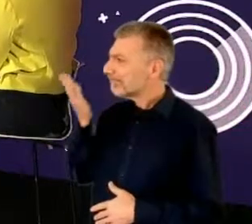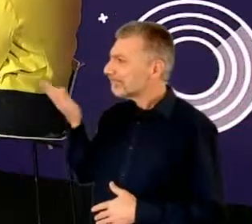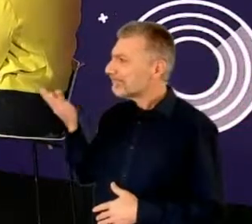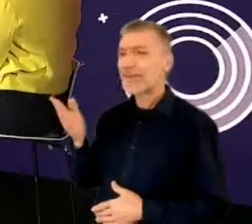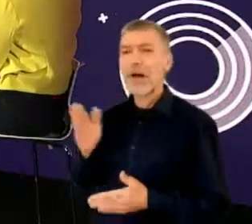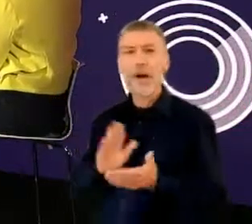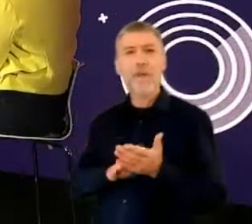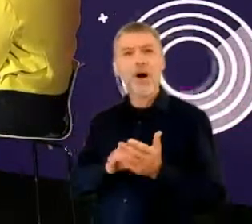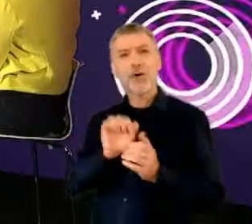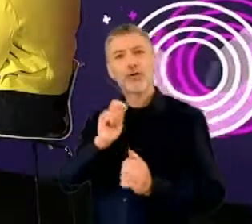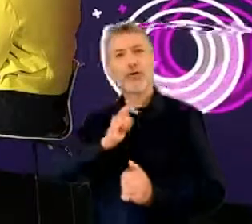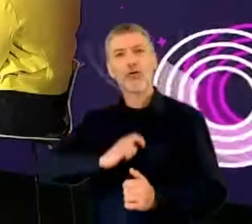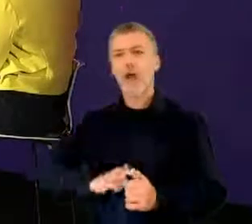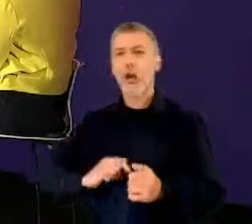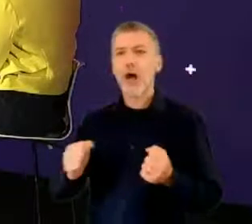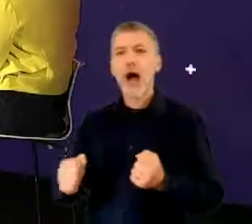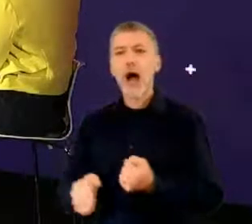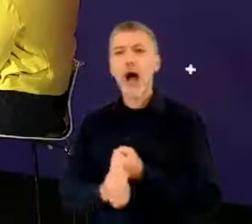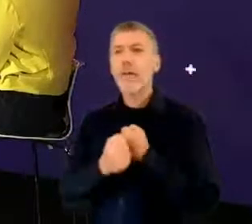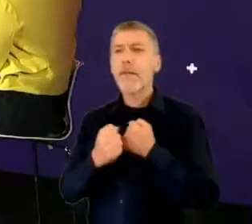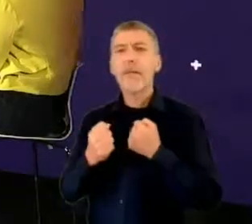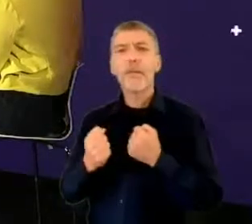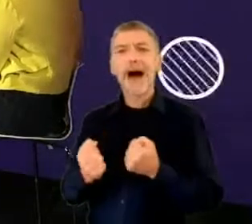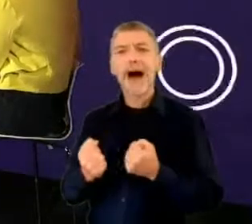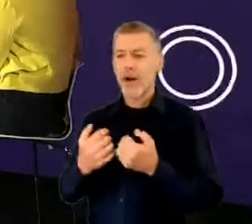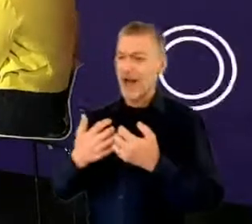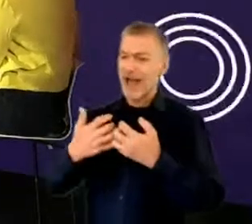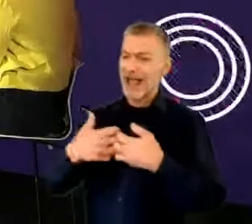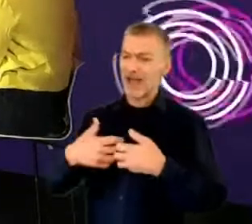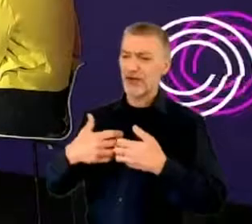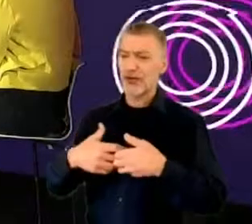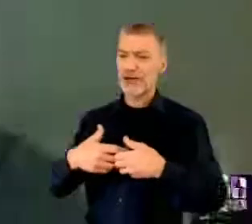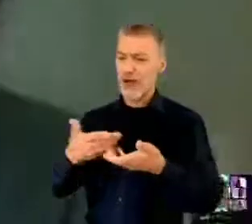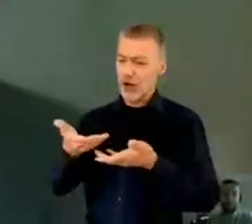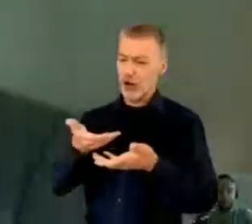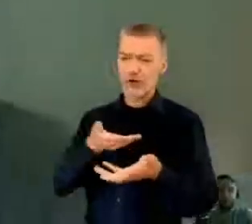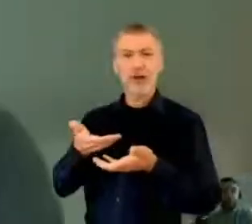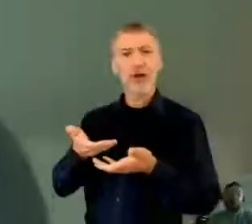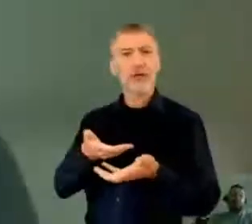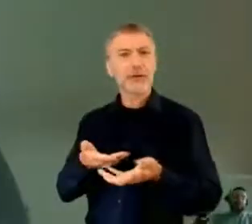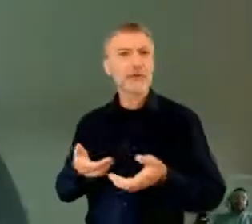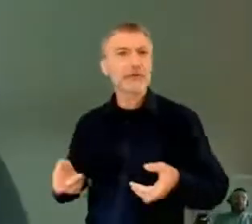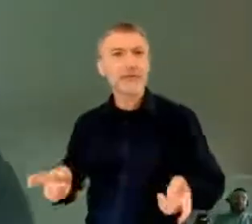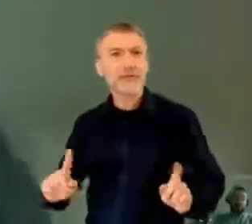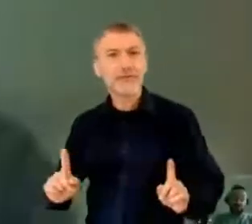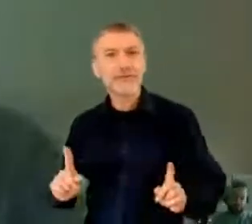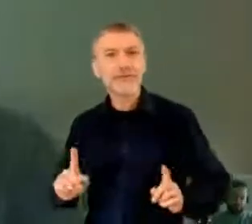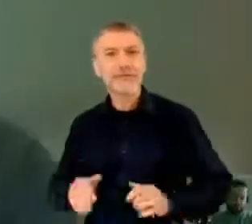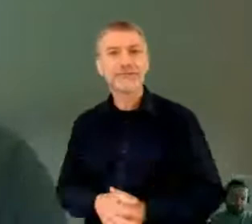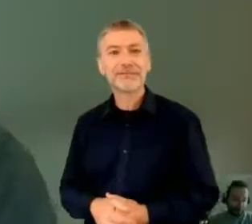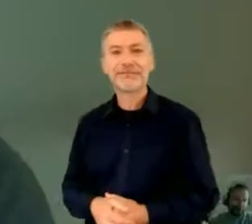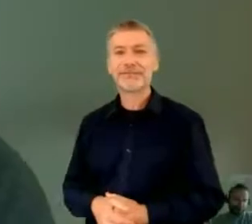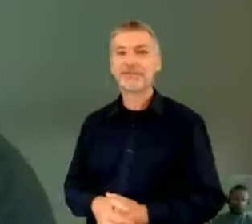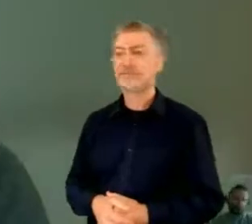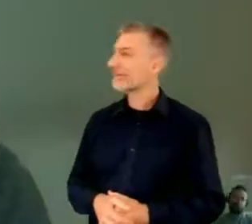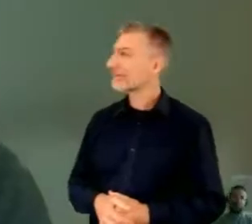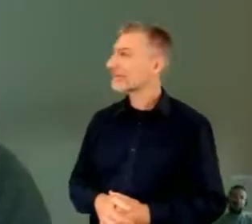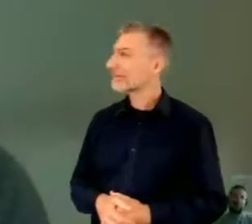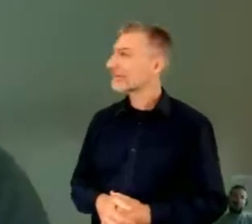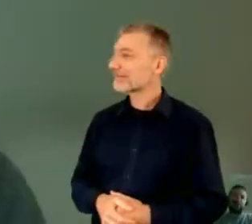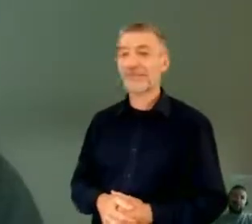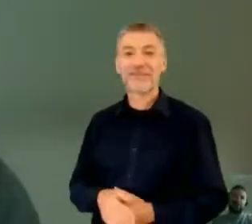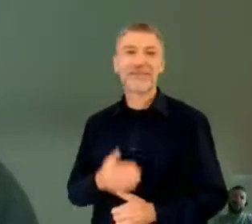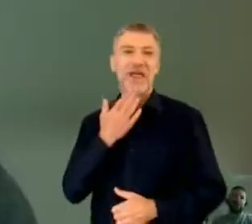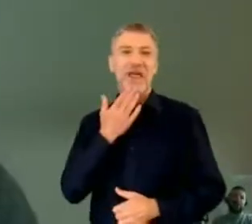power engineer consultant. What's that all about? Thanks so much. Yes, so I'm a power engineer consultant